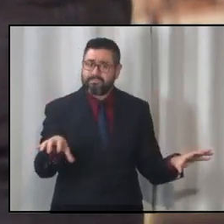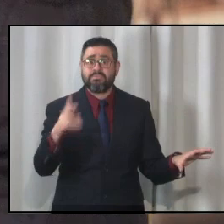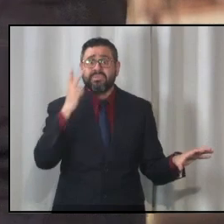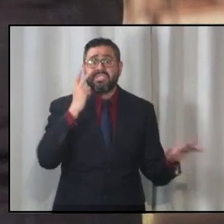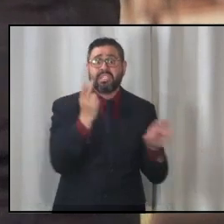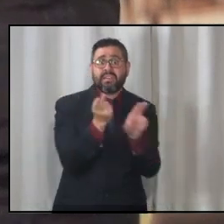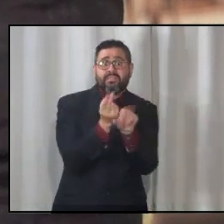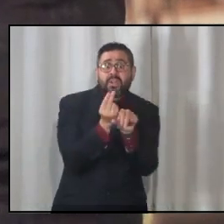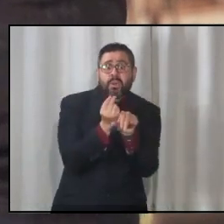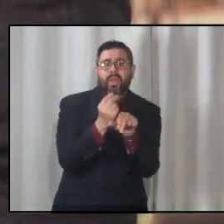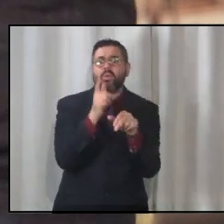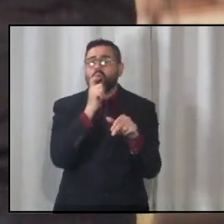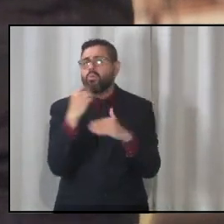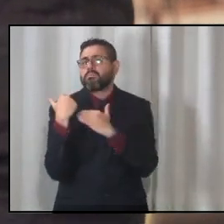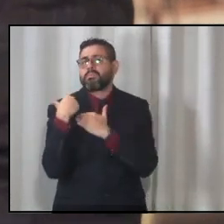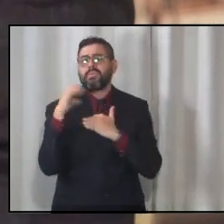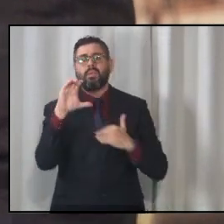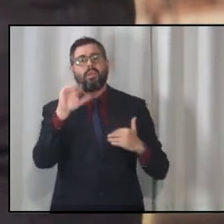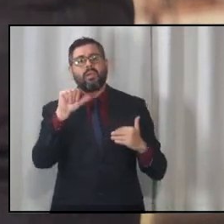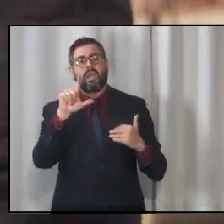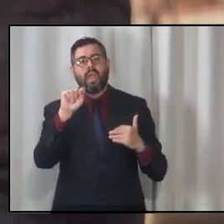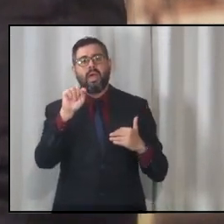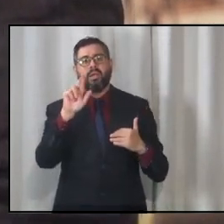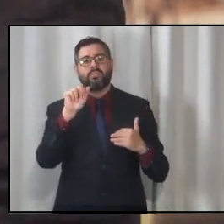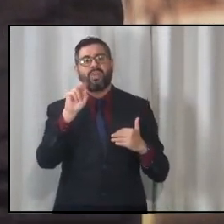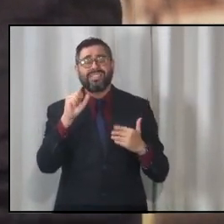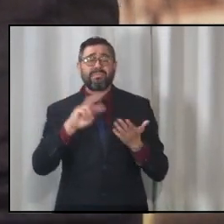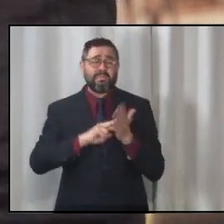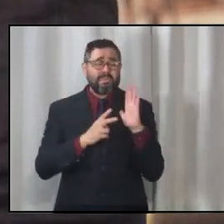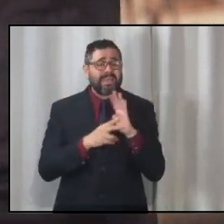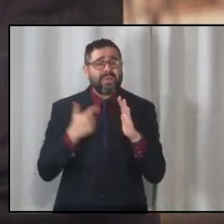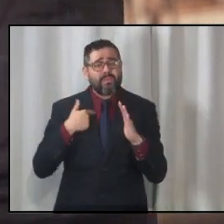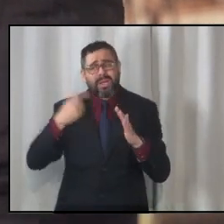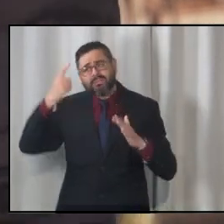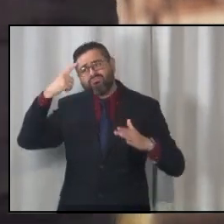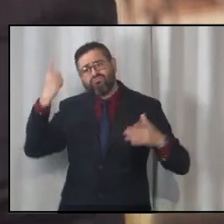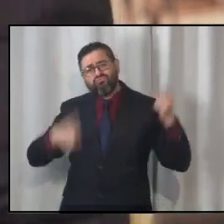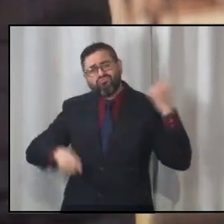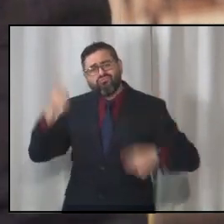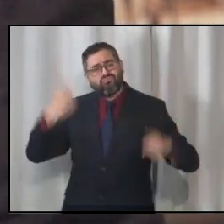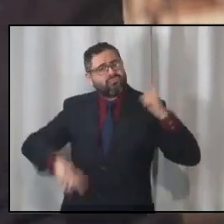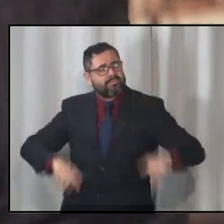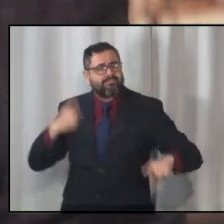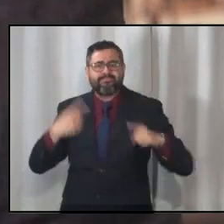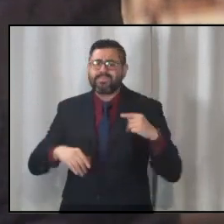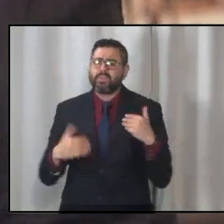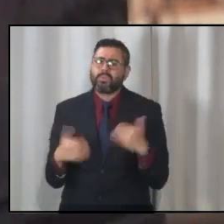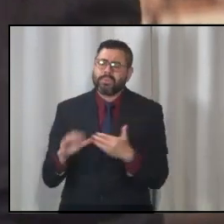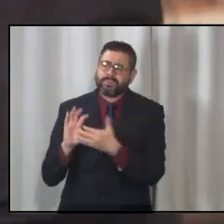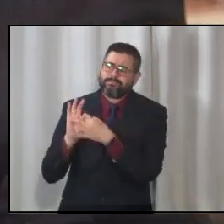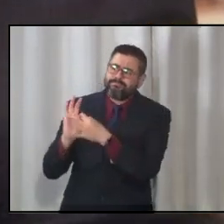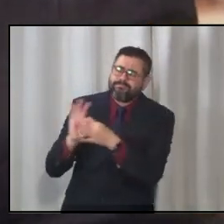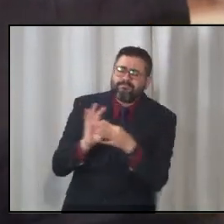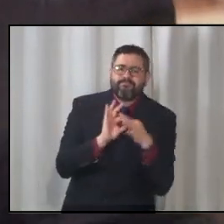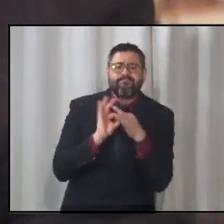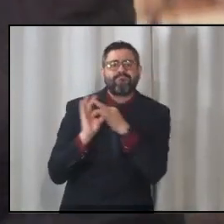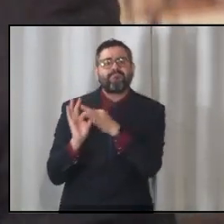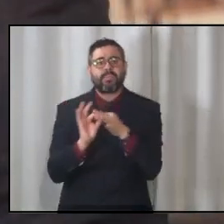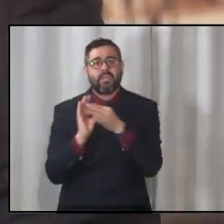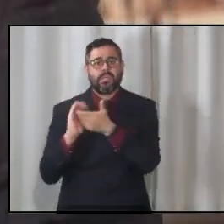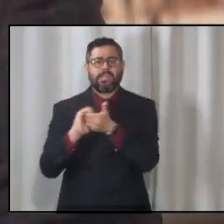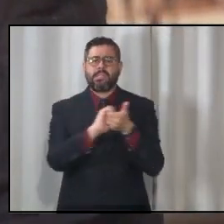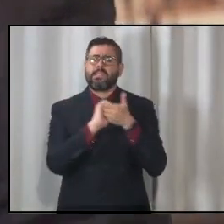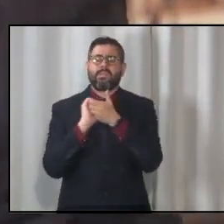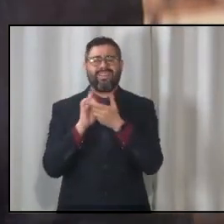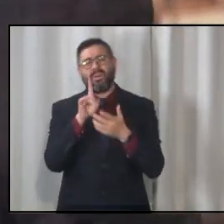freeways or Caltrans, and it requires interagency coordination in order to do outreach to those spaces. Sometimes it can be complex, and I